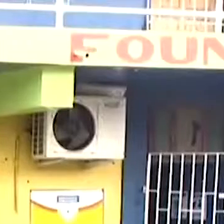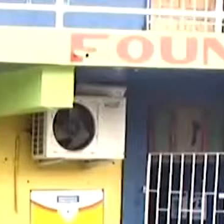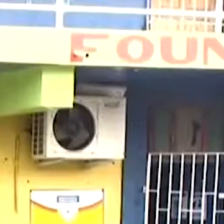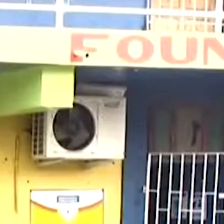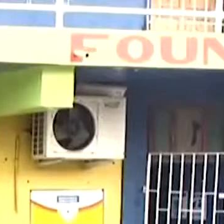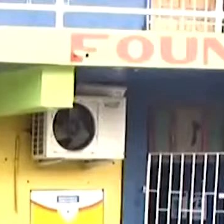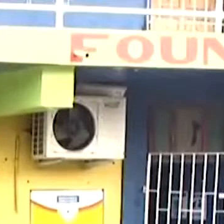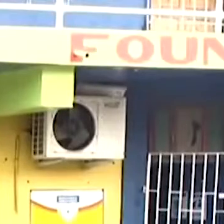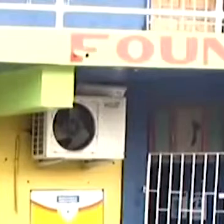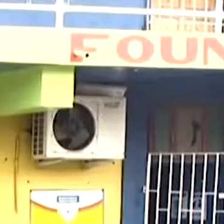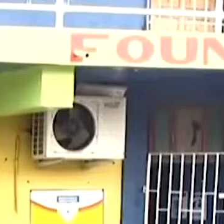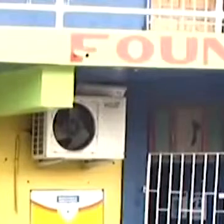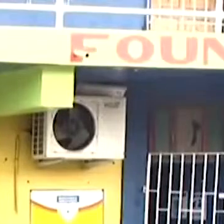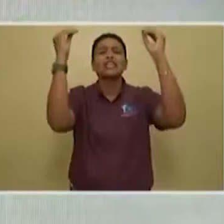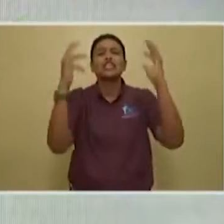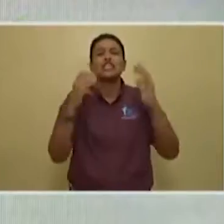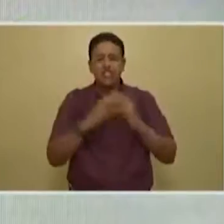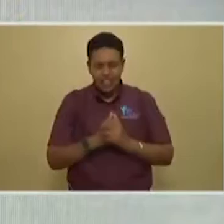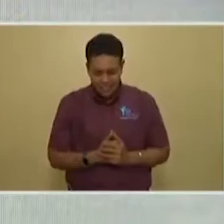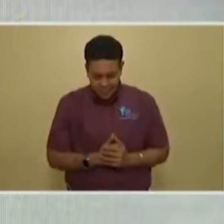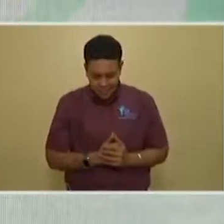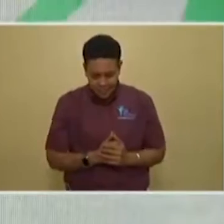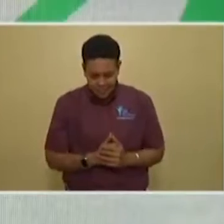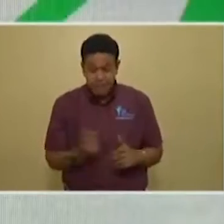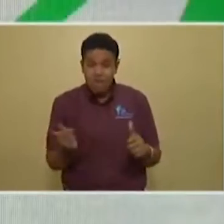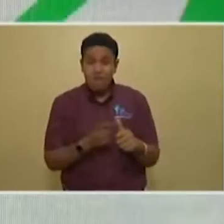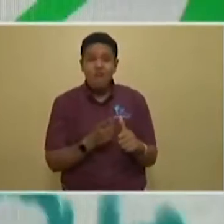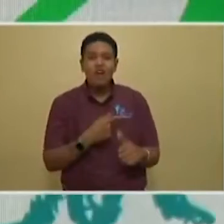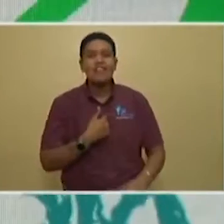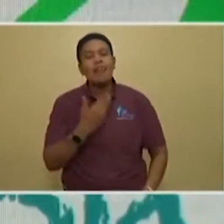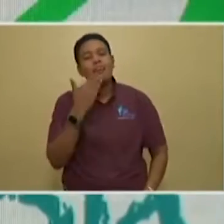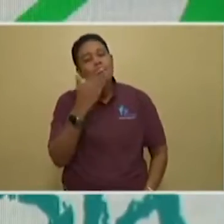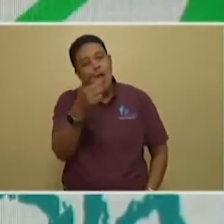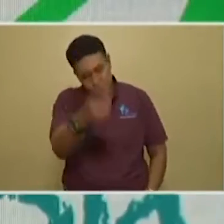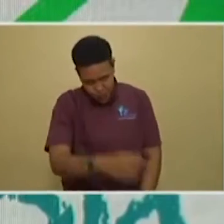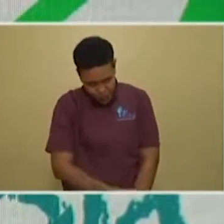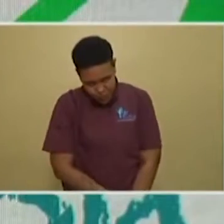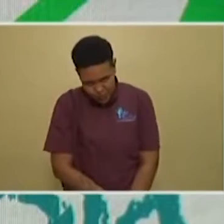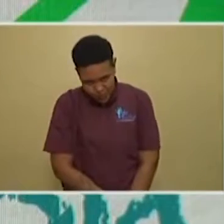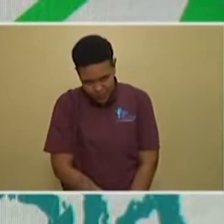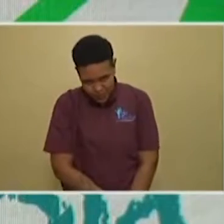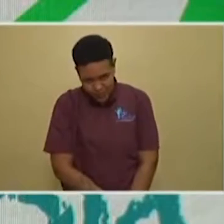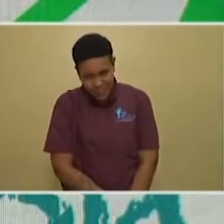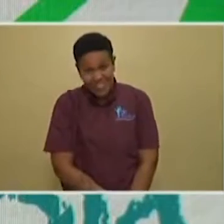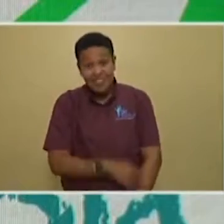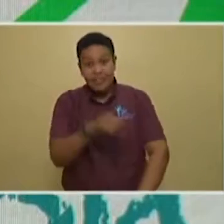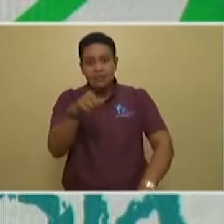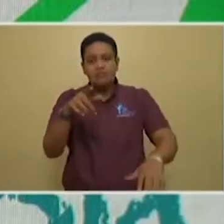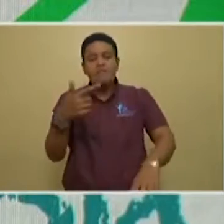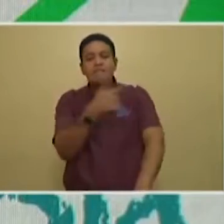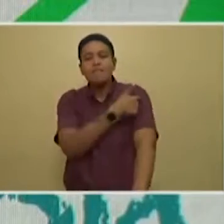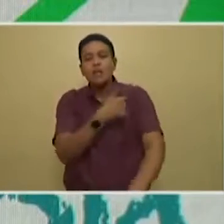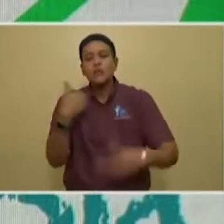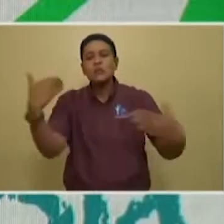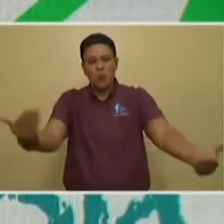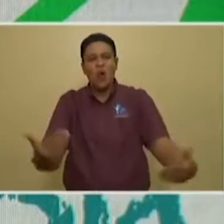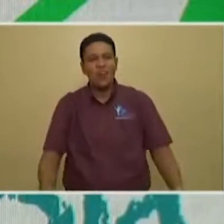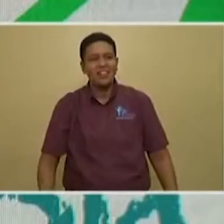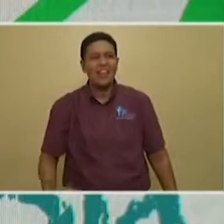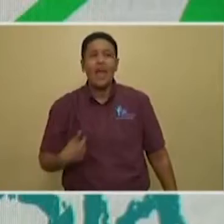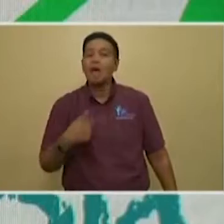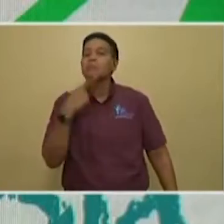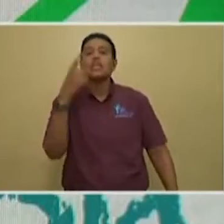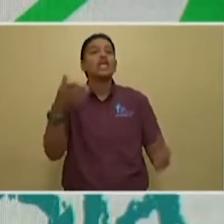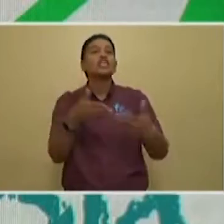classes with a level of confidence. First, let me thank you for taking the vaccines. And I'm saying